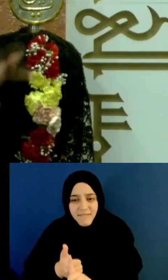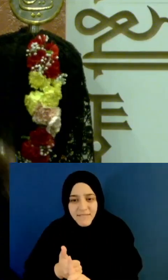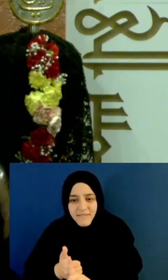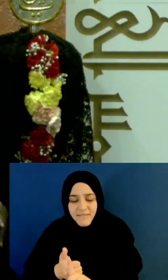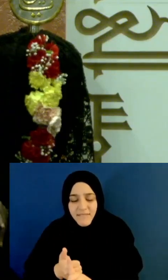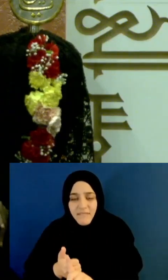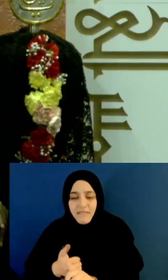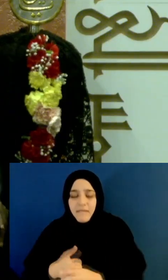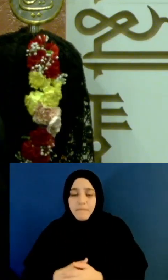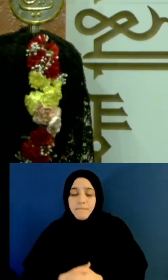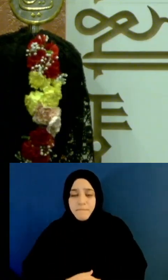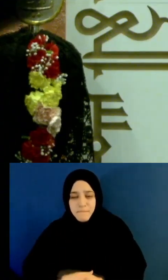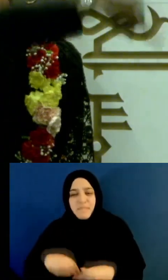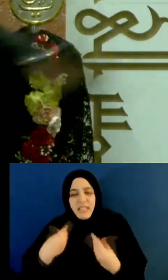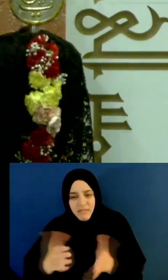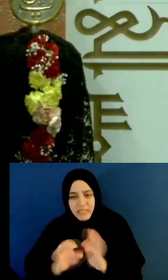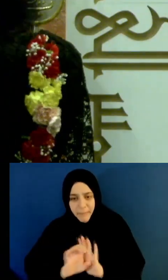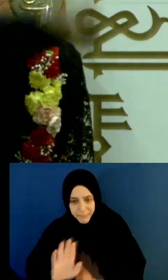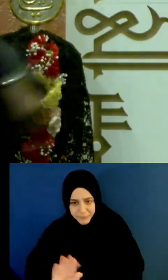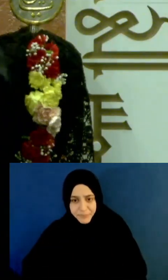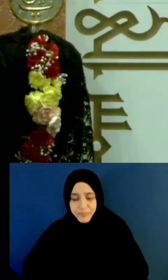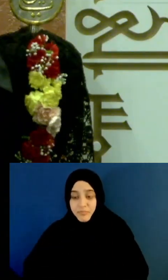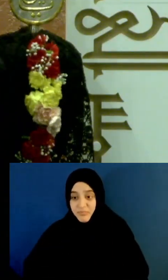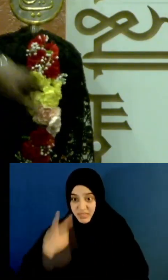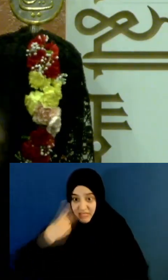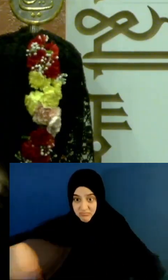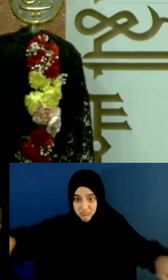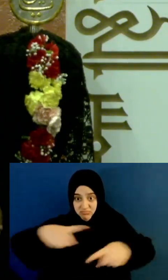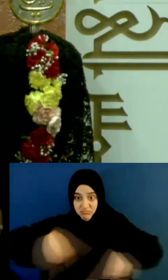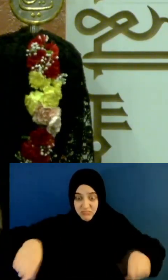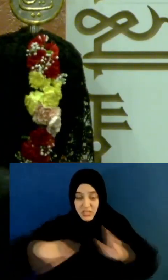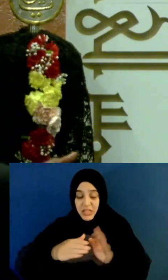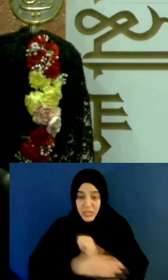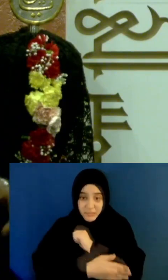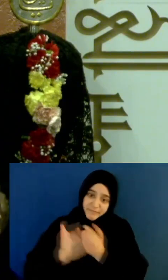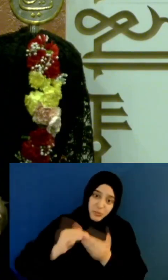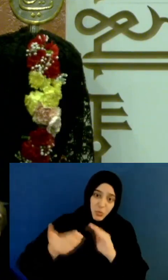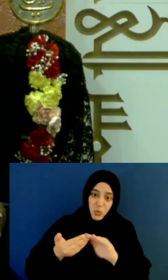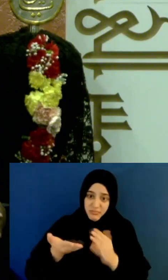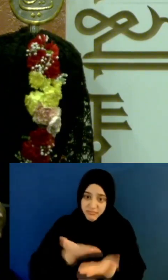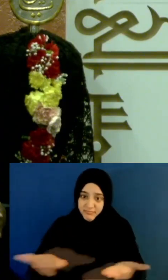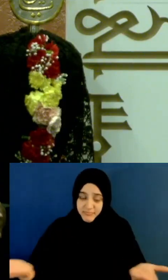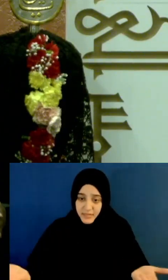Another example, you see this community, ISIJ, JCC,